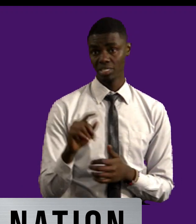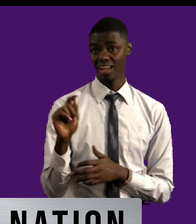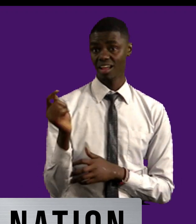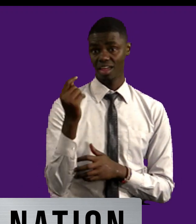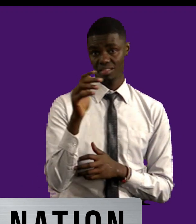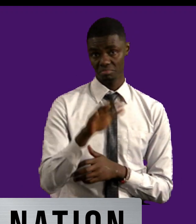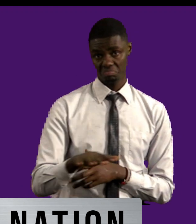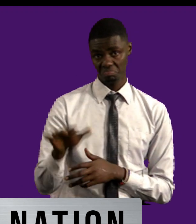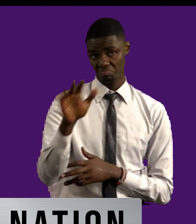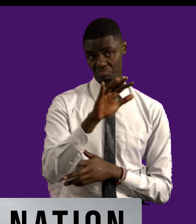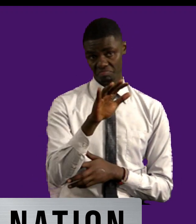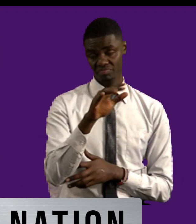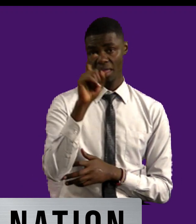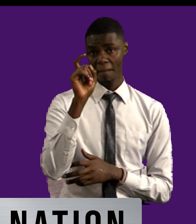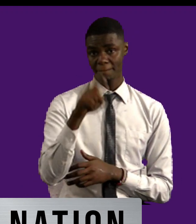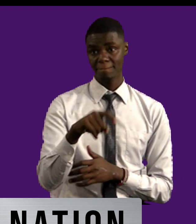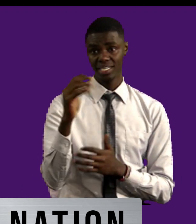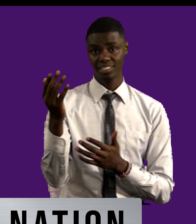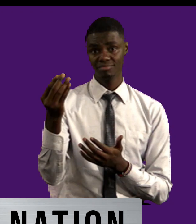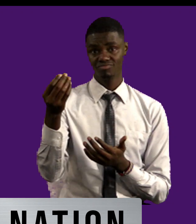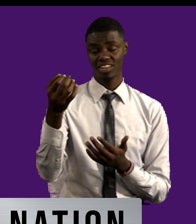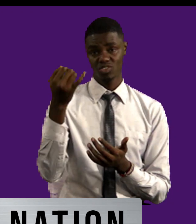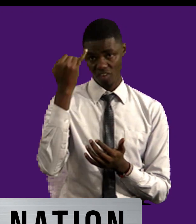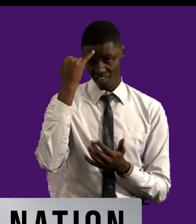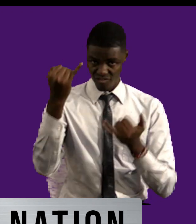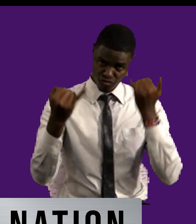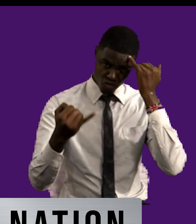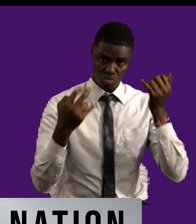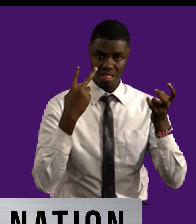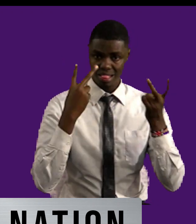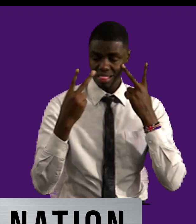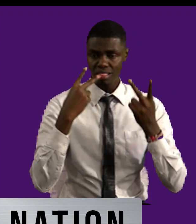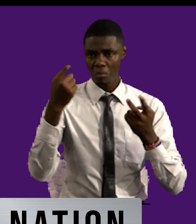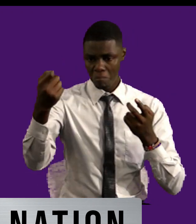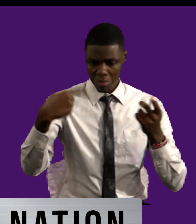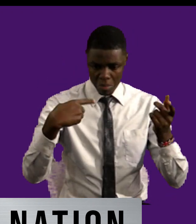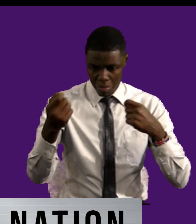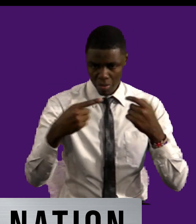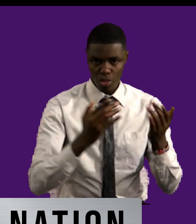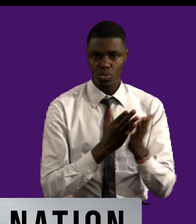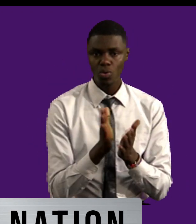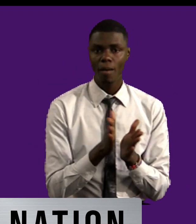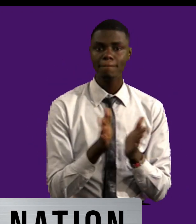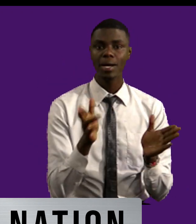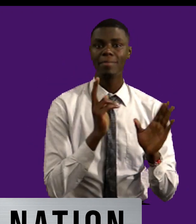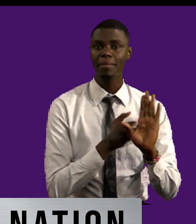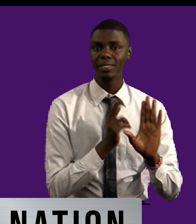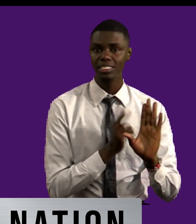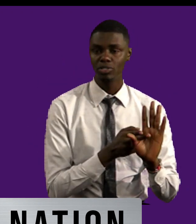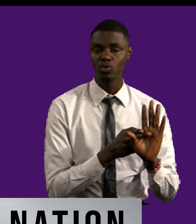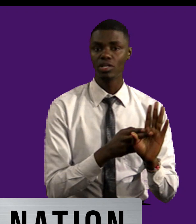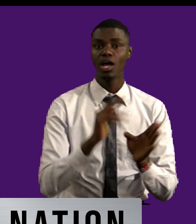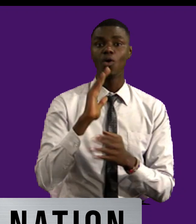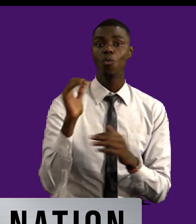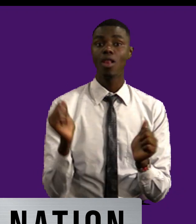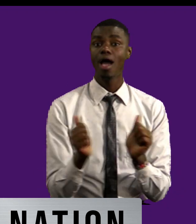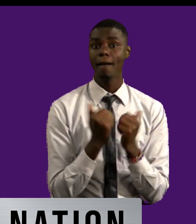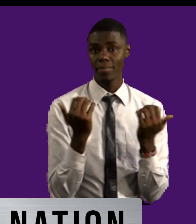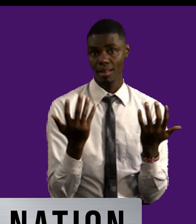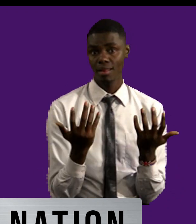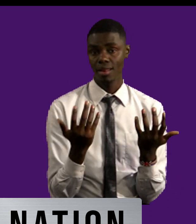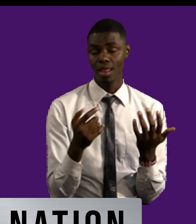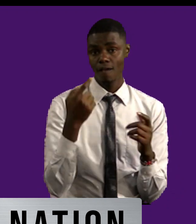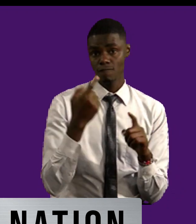Kenyans have to present their views, do what we call public participation. Is going to take